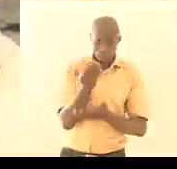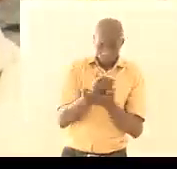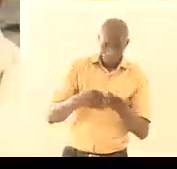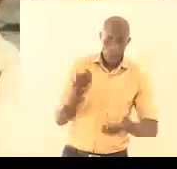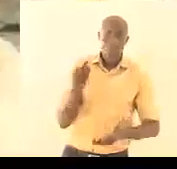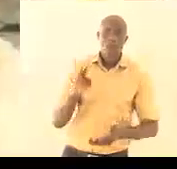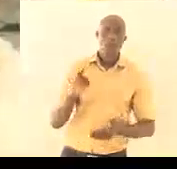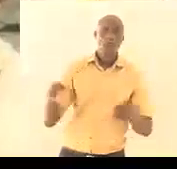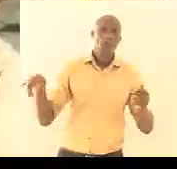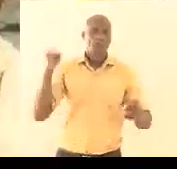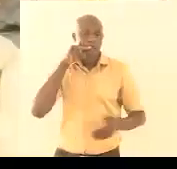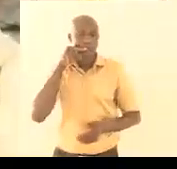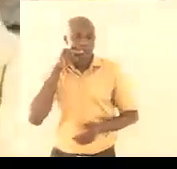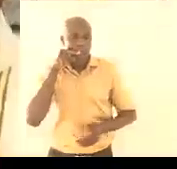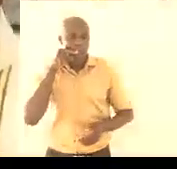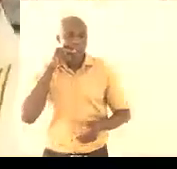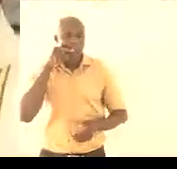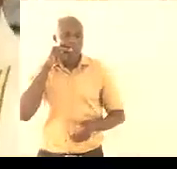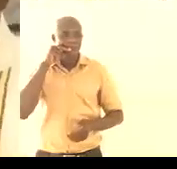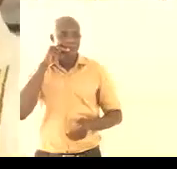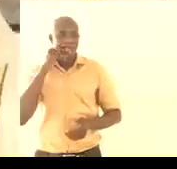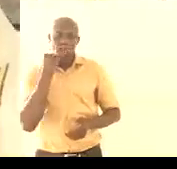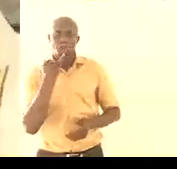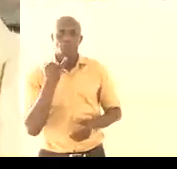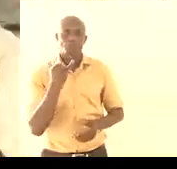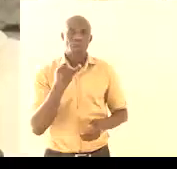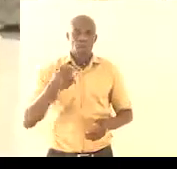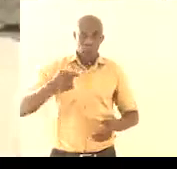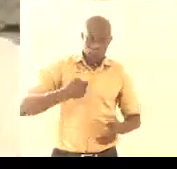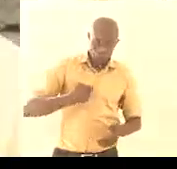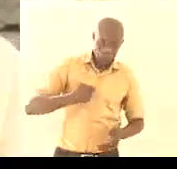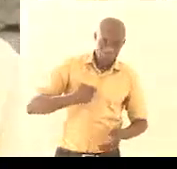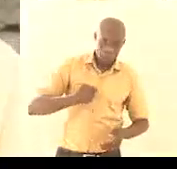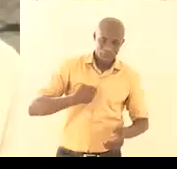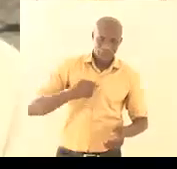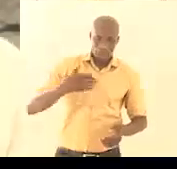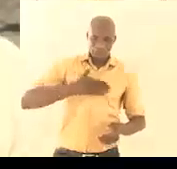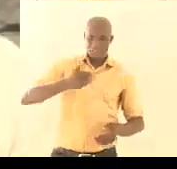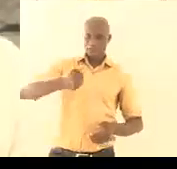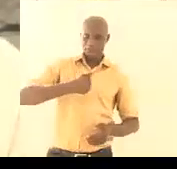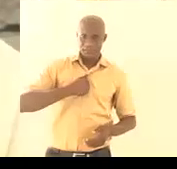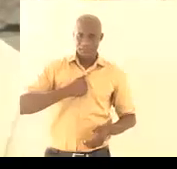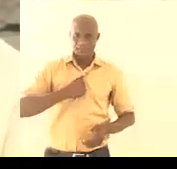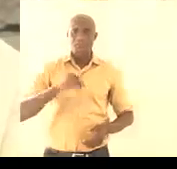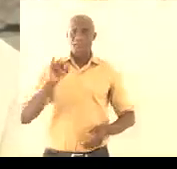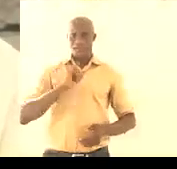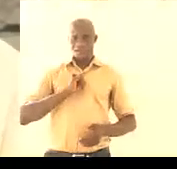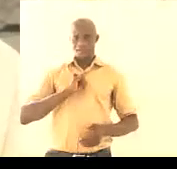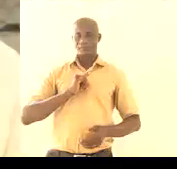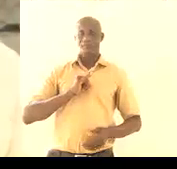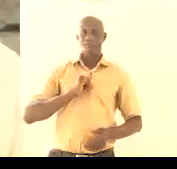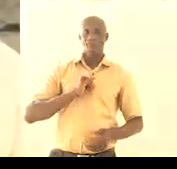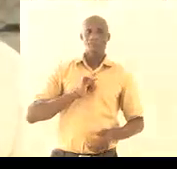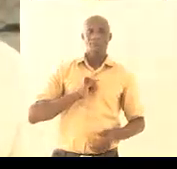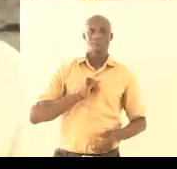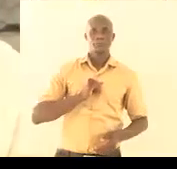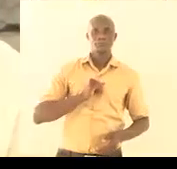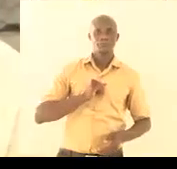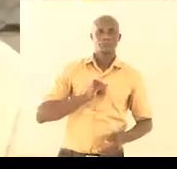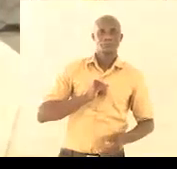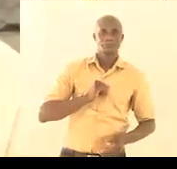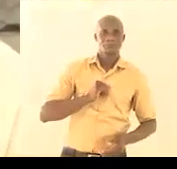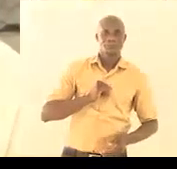the Nigerian factor we are rejecting, part of that factor is me, myself, I.